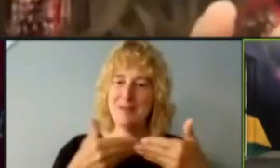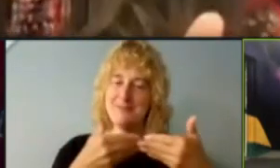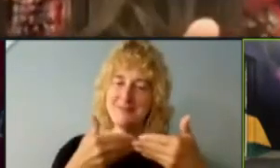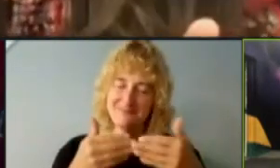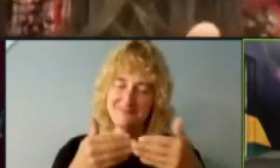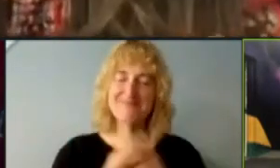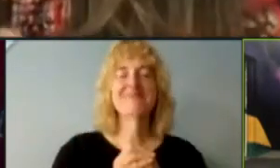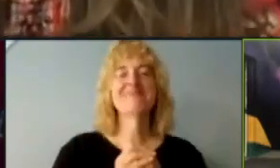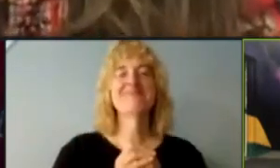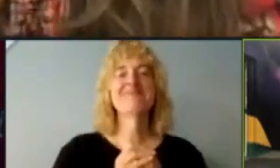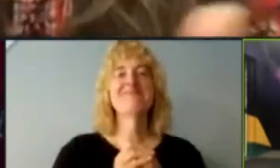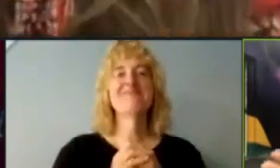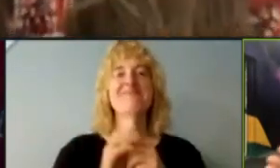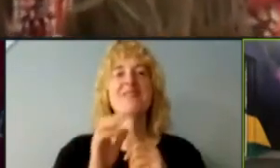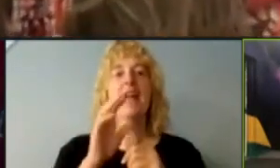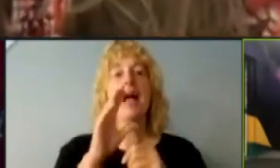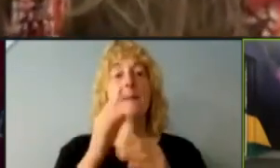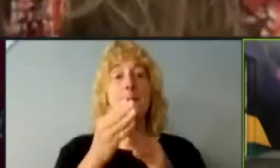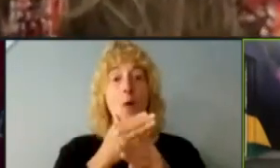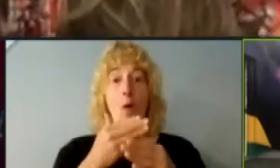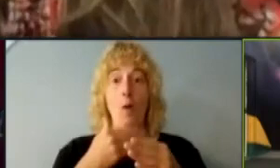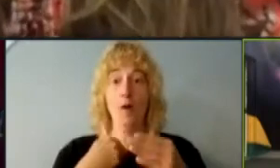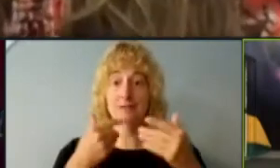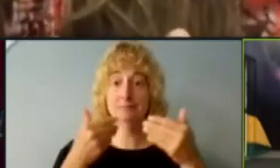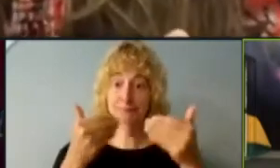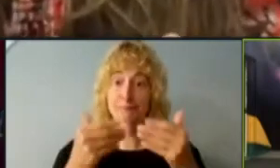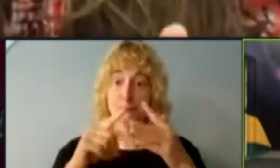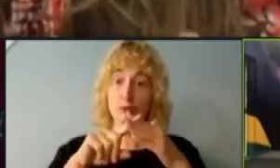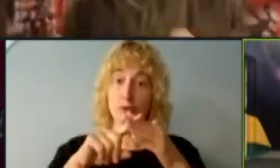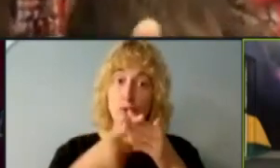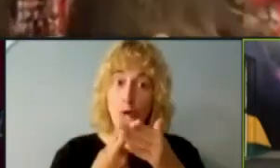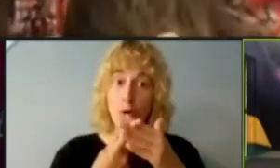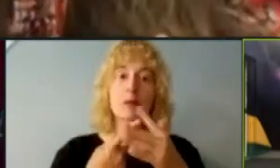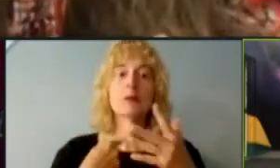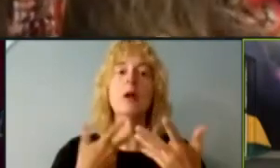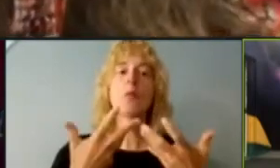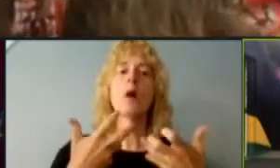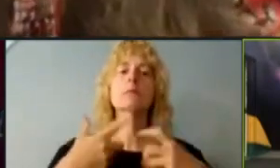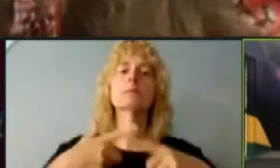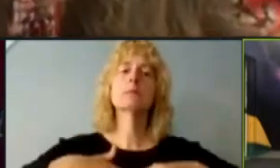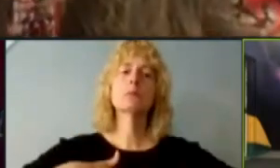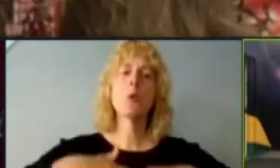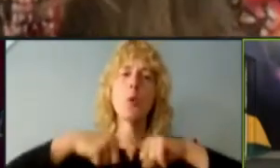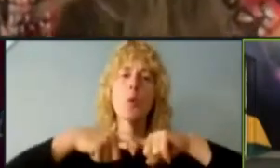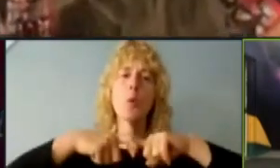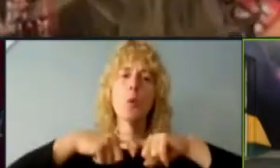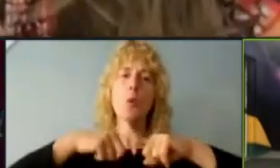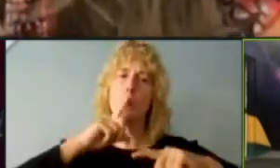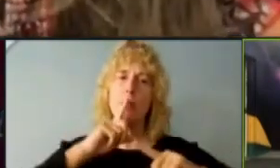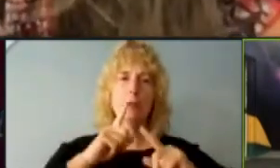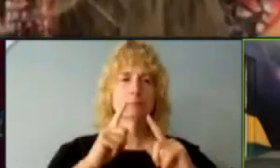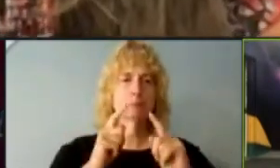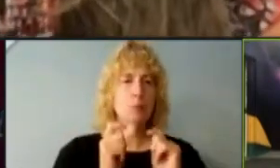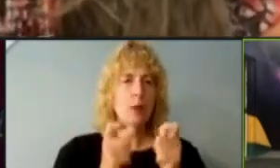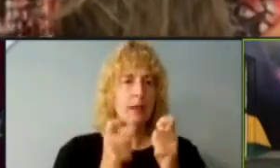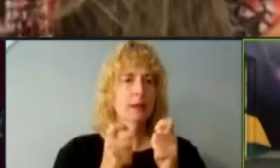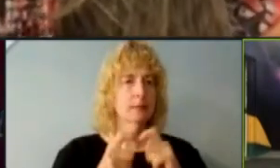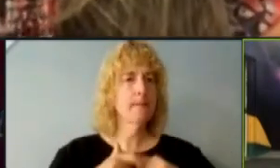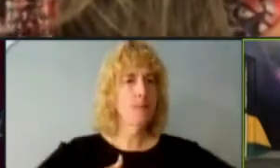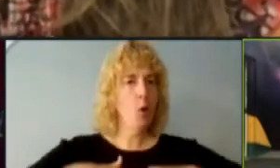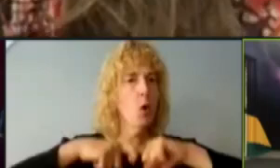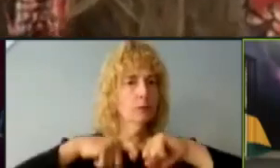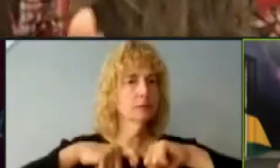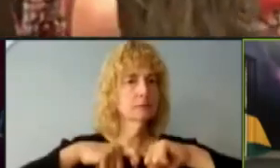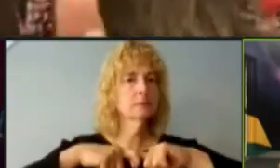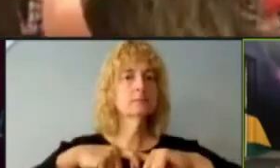I start and jump into our program, I just wanted to take a pause really quickly. And we've done